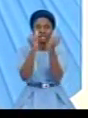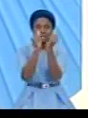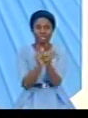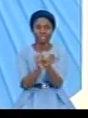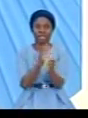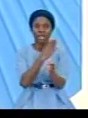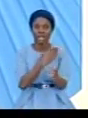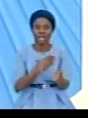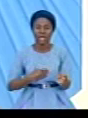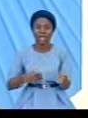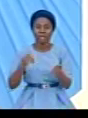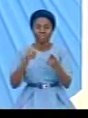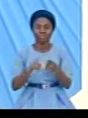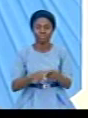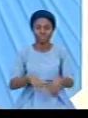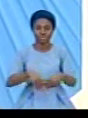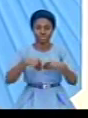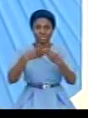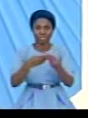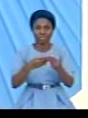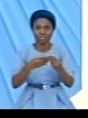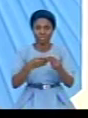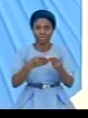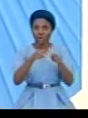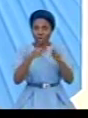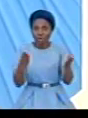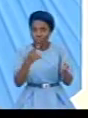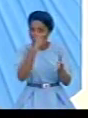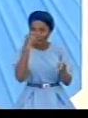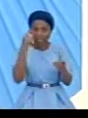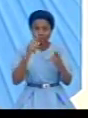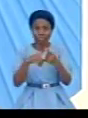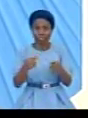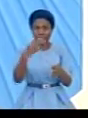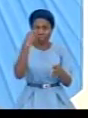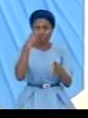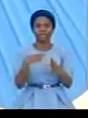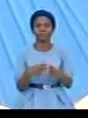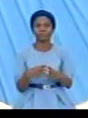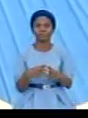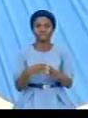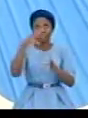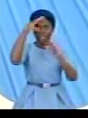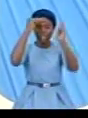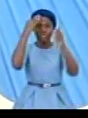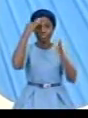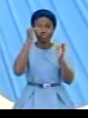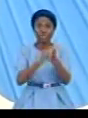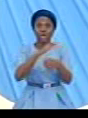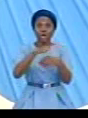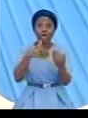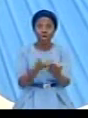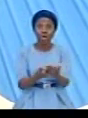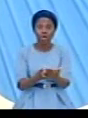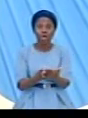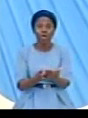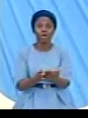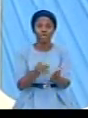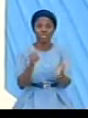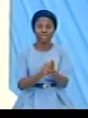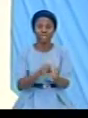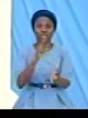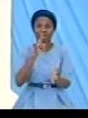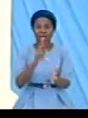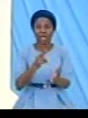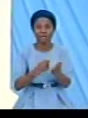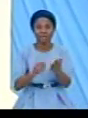set at liberty them that are bruised. He knew that all that was written concerning him, and he acted according